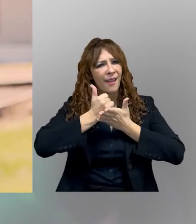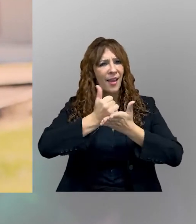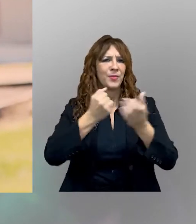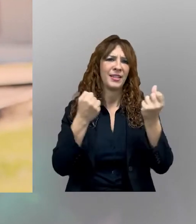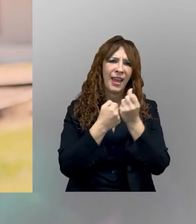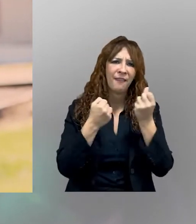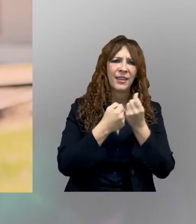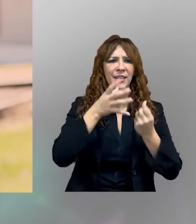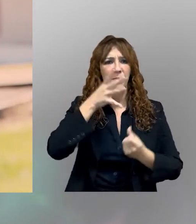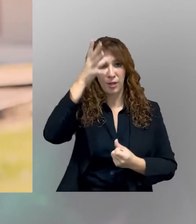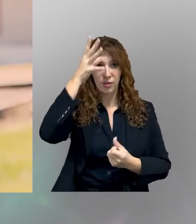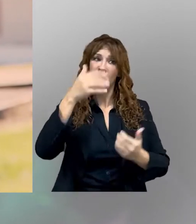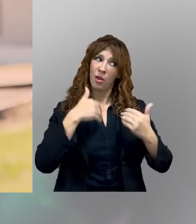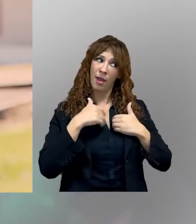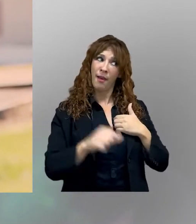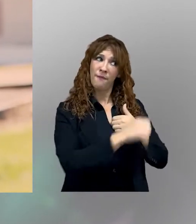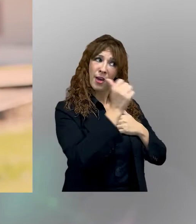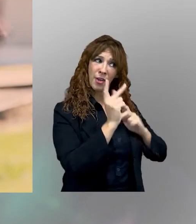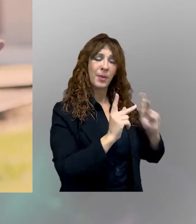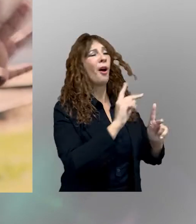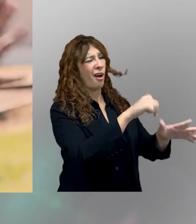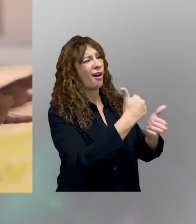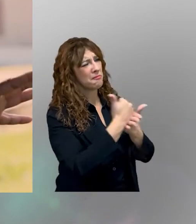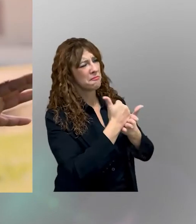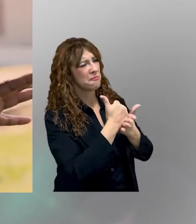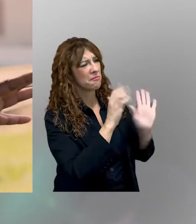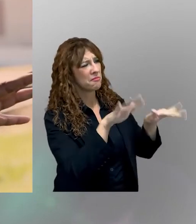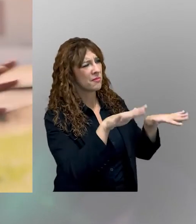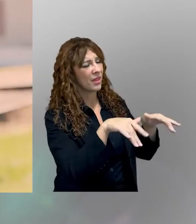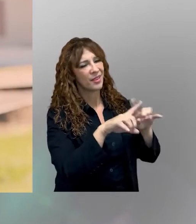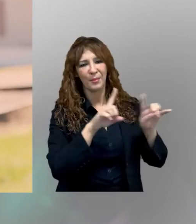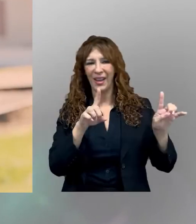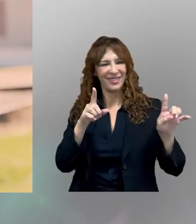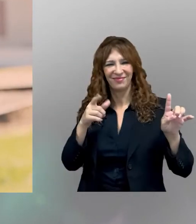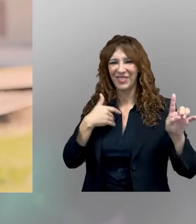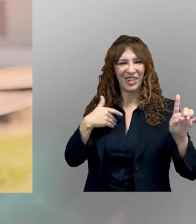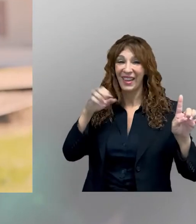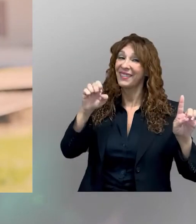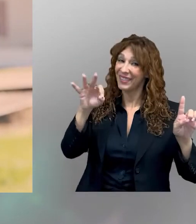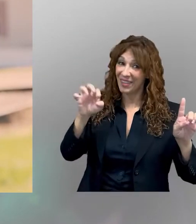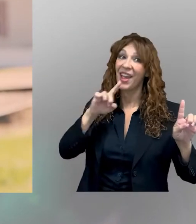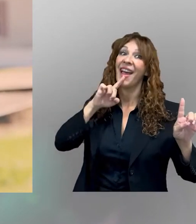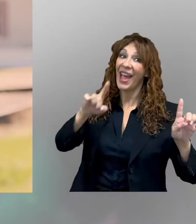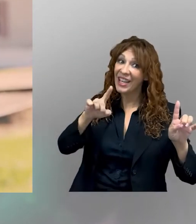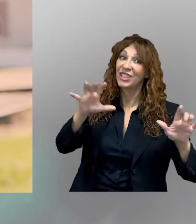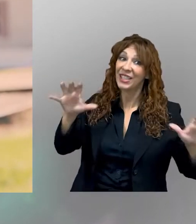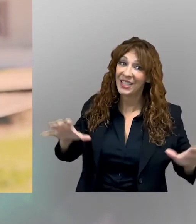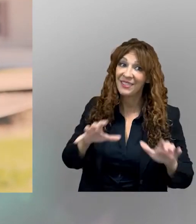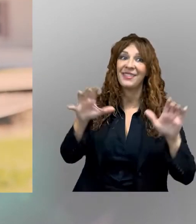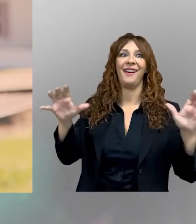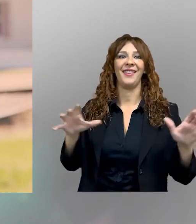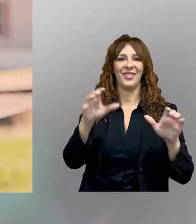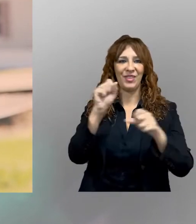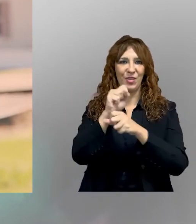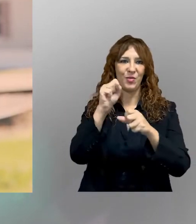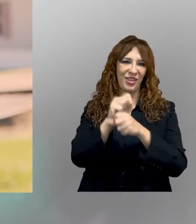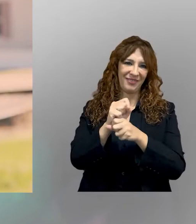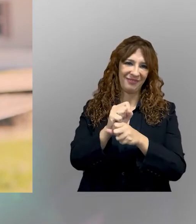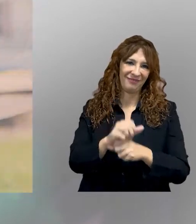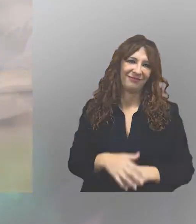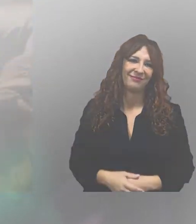help parents. Because you've got other people that say they do, but then you have Equip for Equality that actually does the work behind the